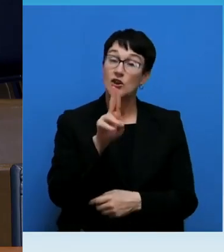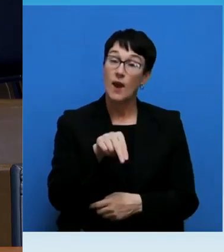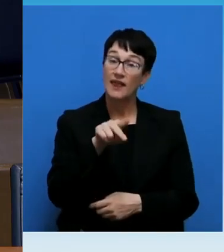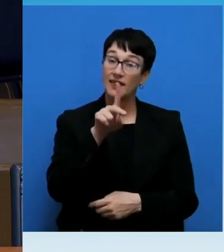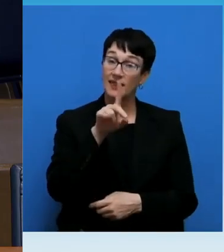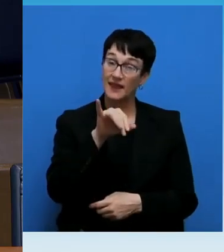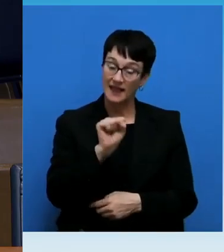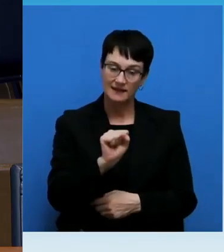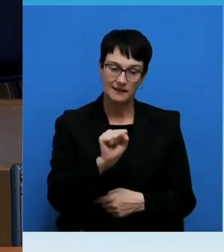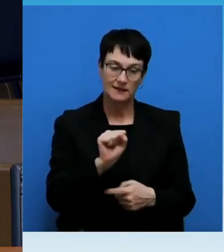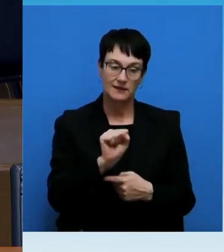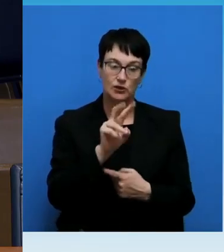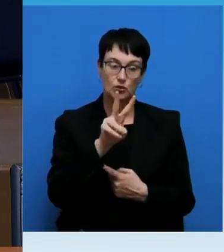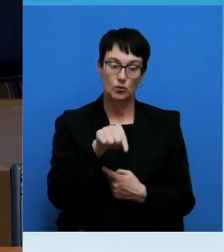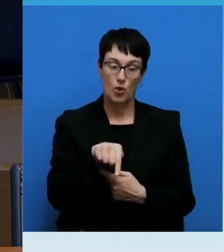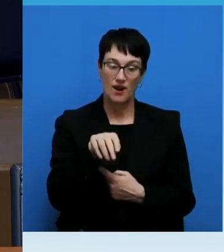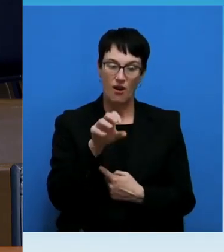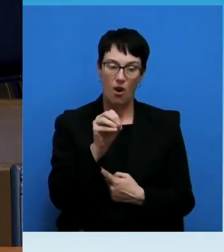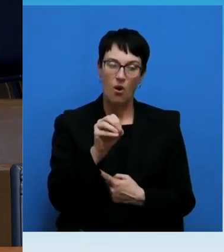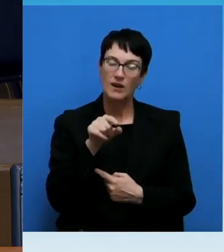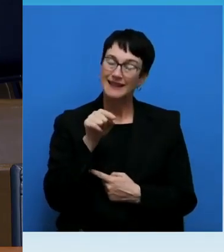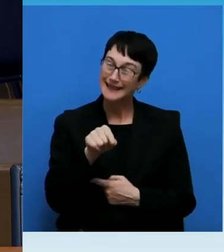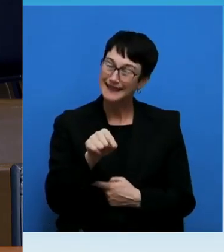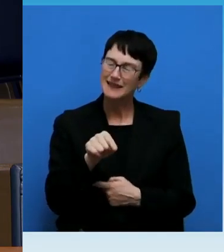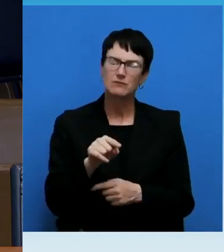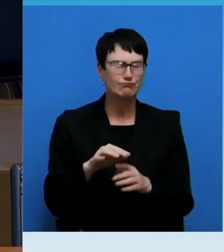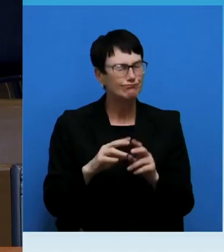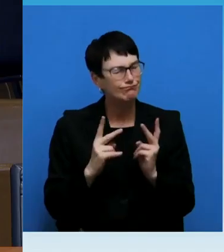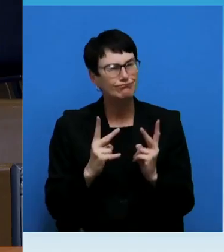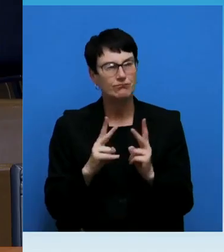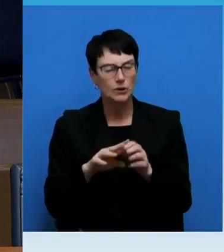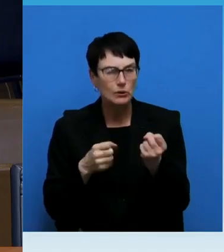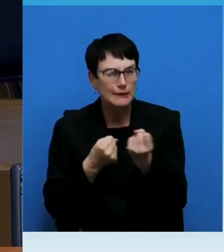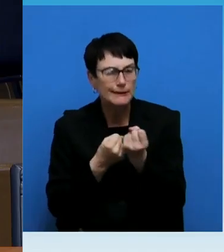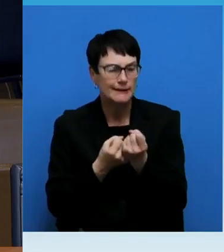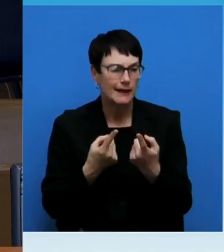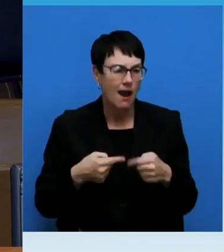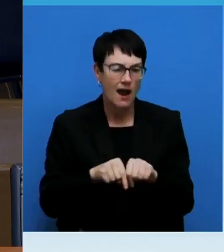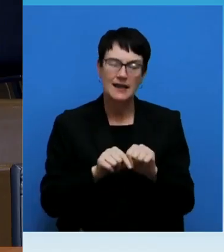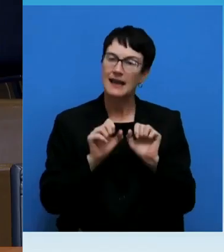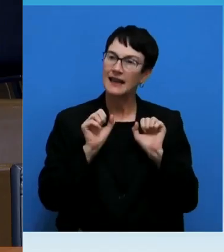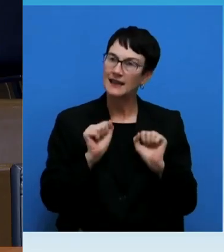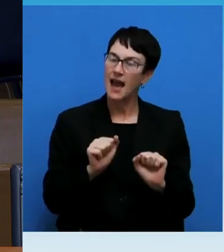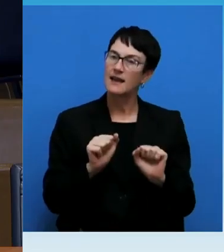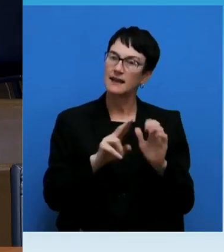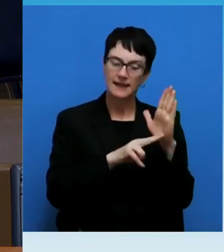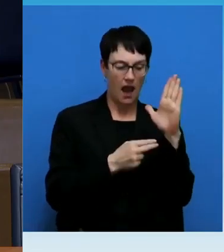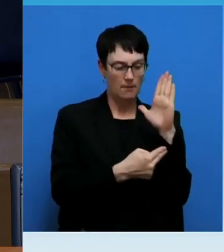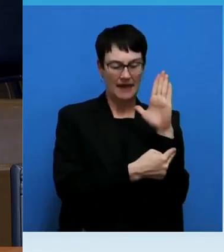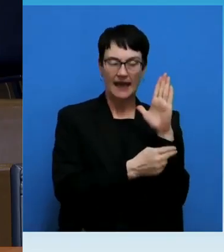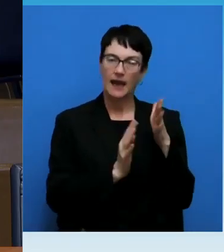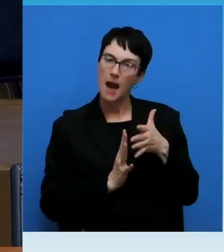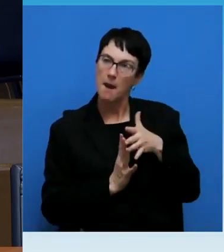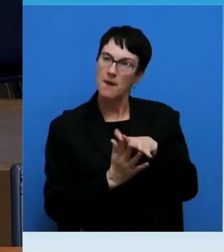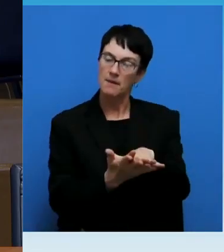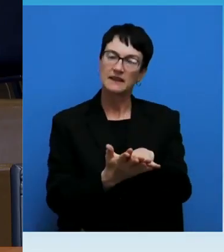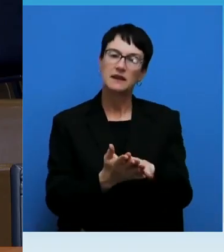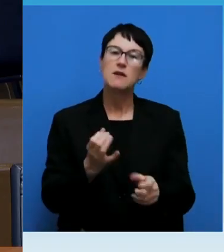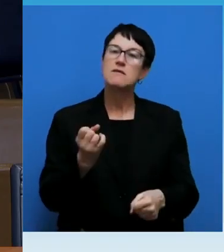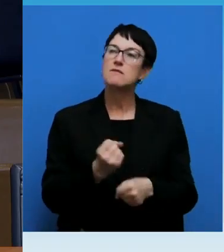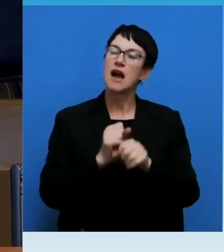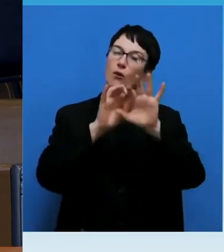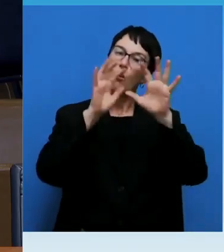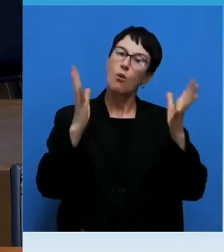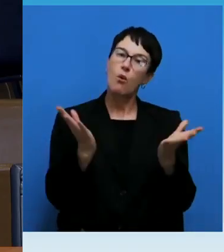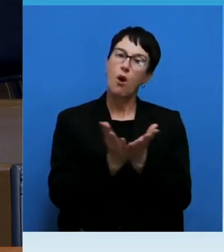transformation, driving us towards a more inclusive, equitable, and just world for all. I thank you for your attention.